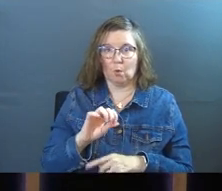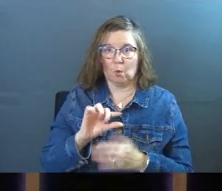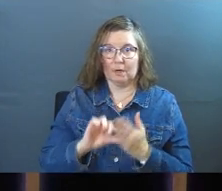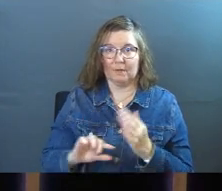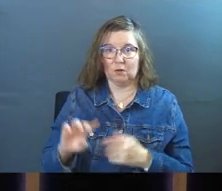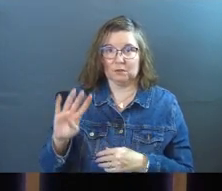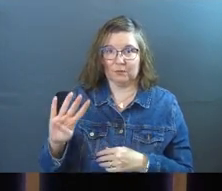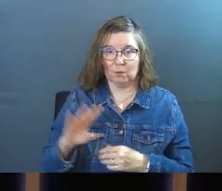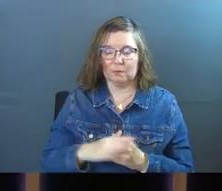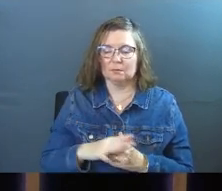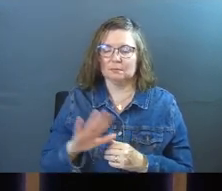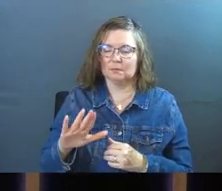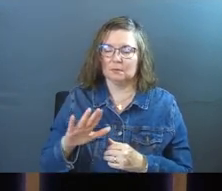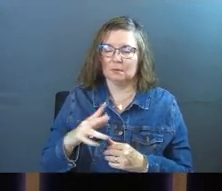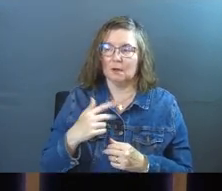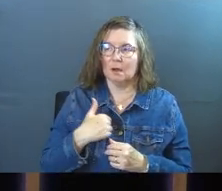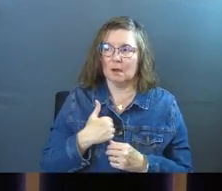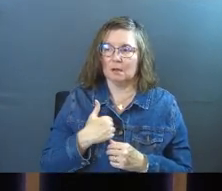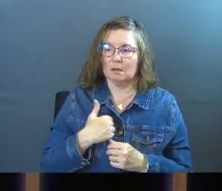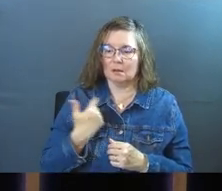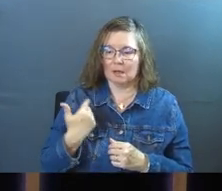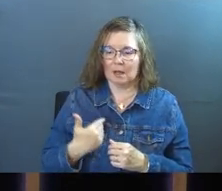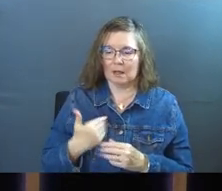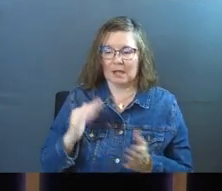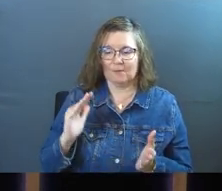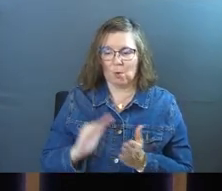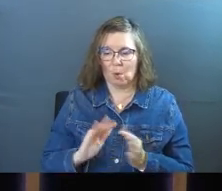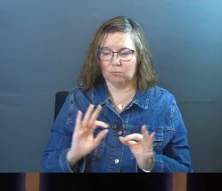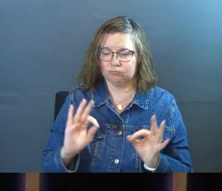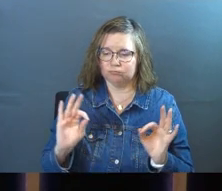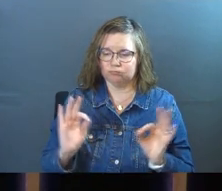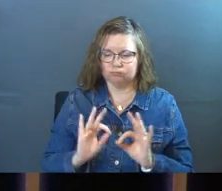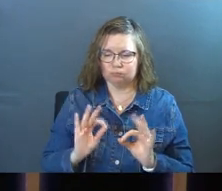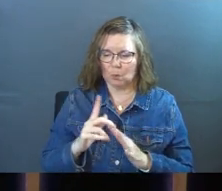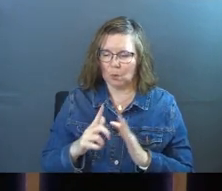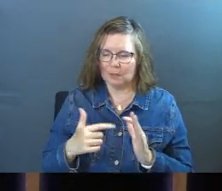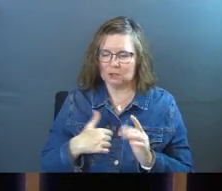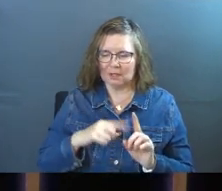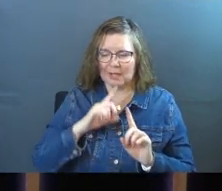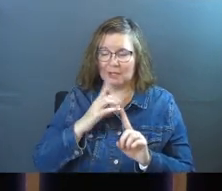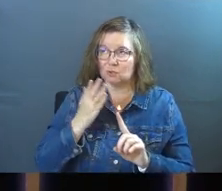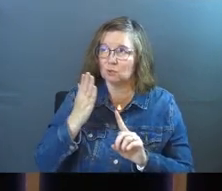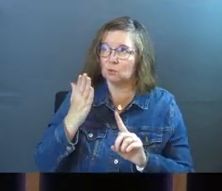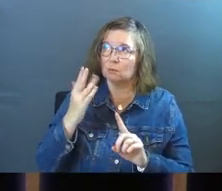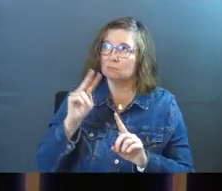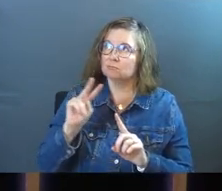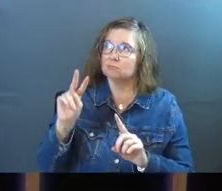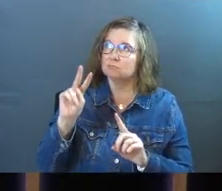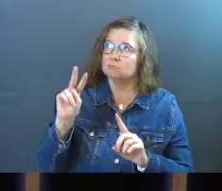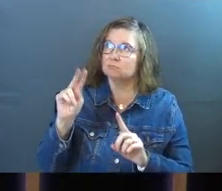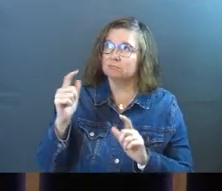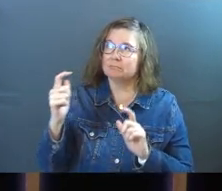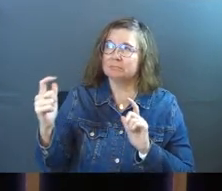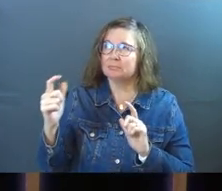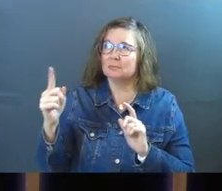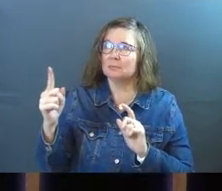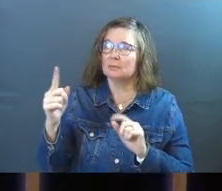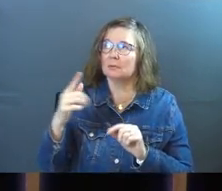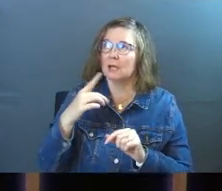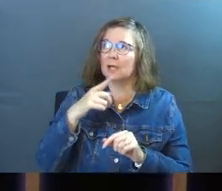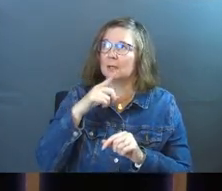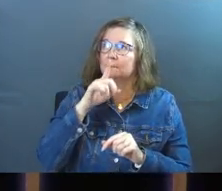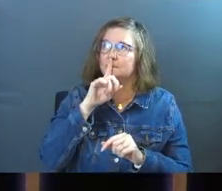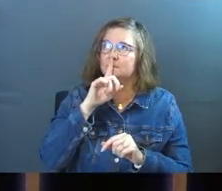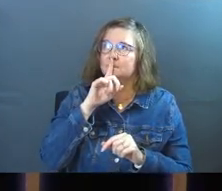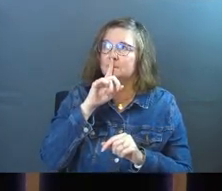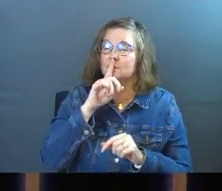verse 4. He says, "Behold, I am of small account. What shall I answer you, God? I lay my hand on my